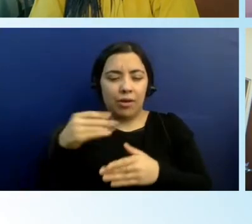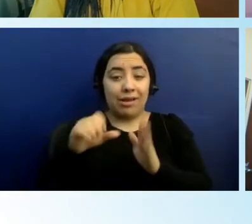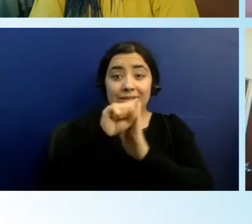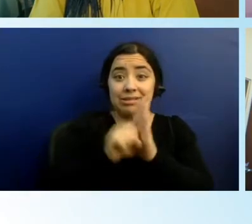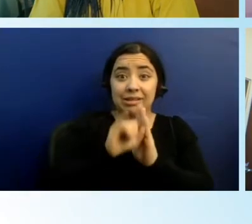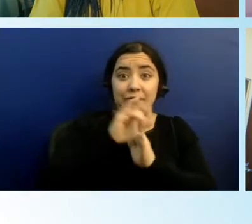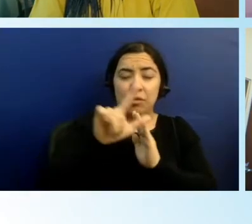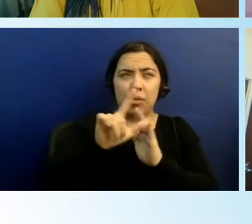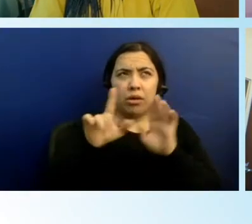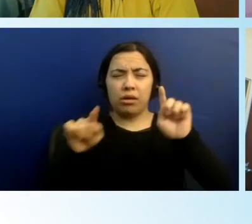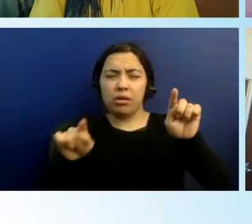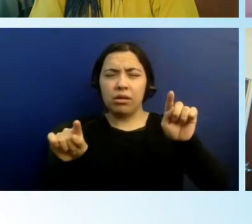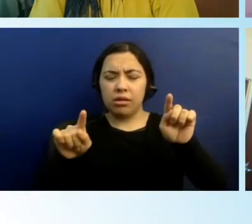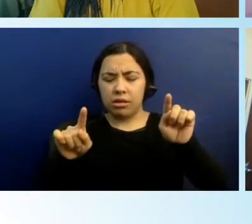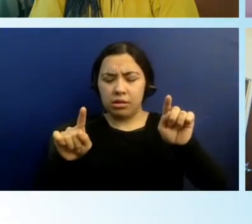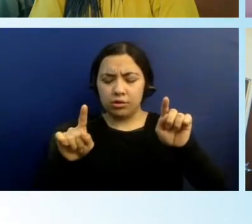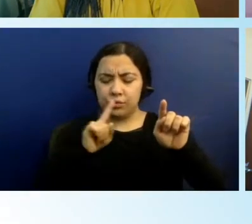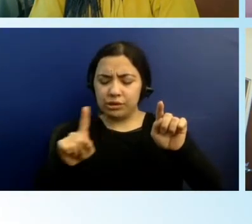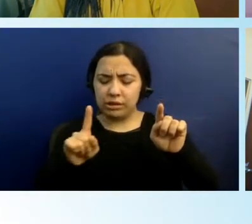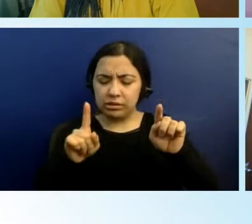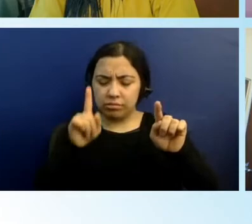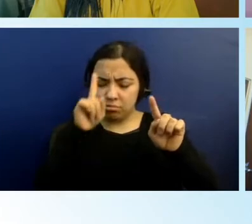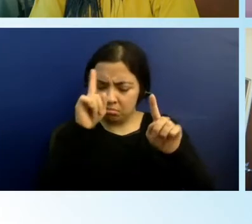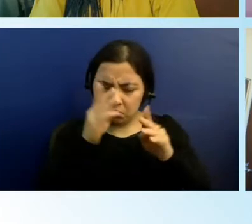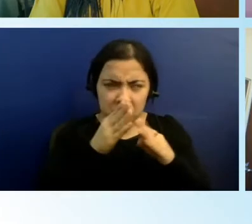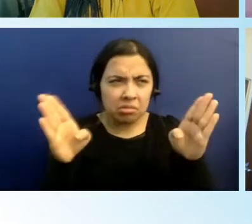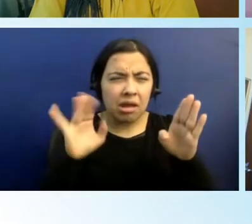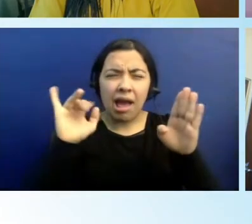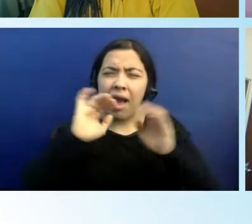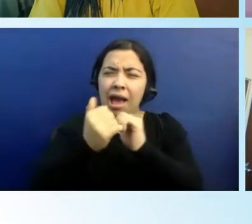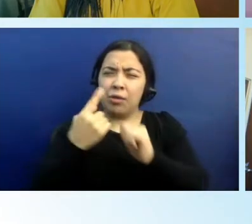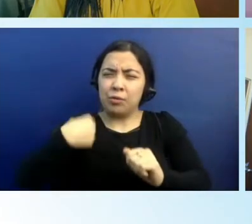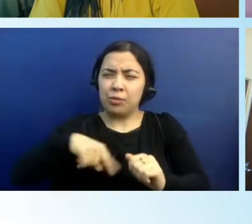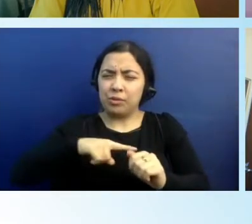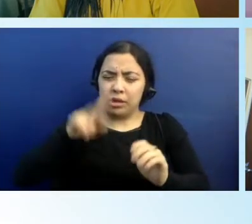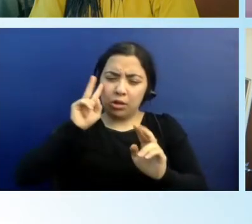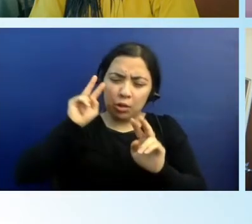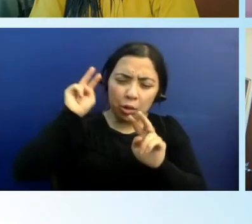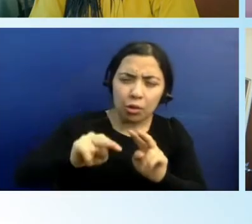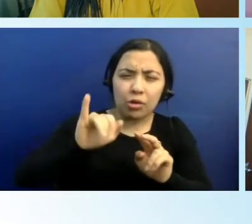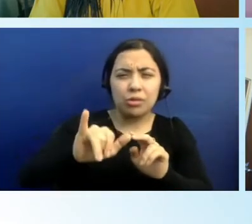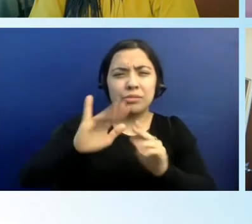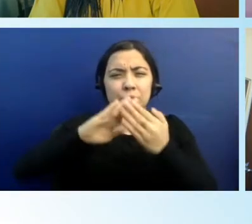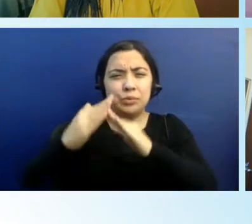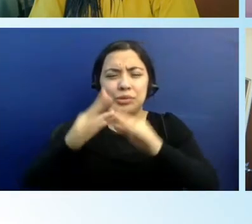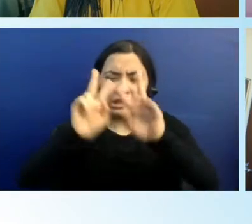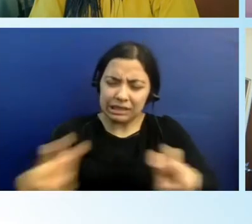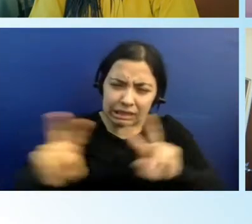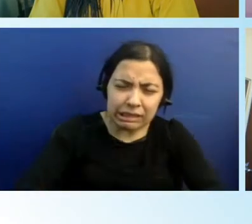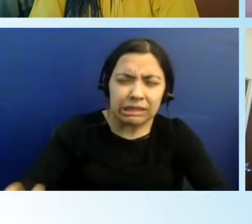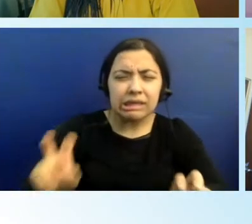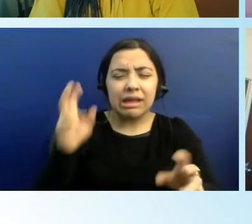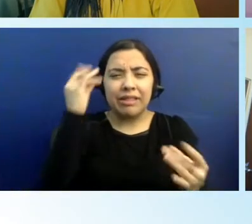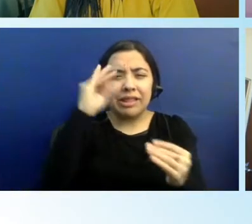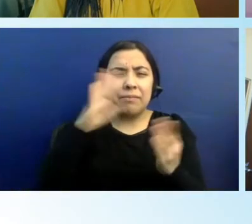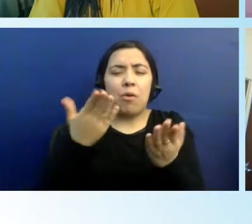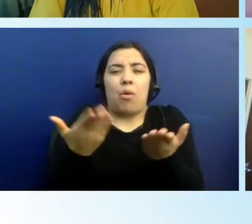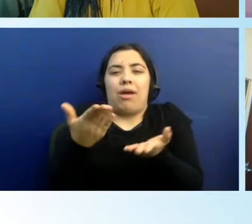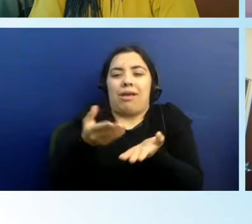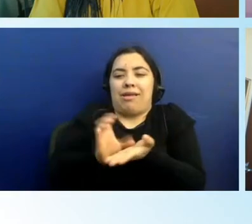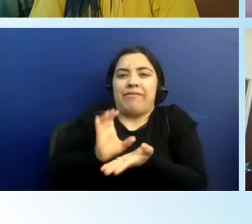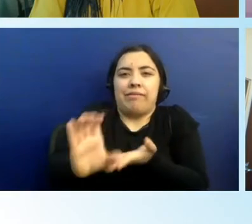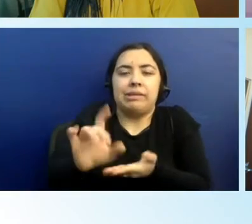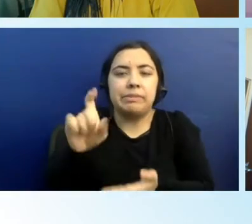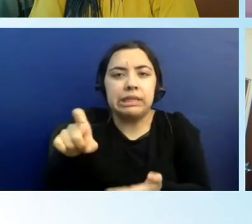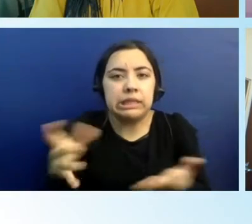with communities and figure out just what those communities need, what type of investment is needed and what type of partnerships are